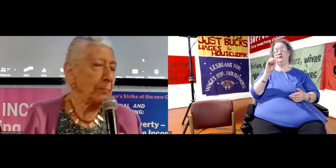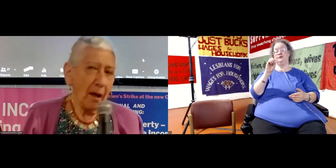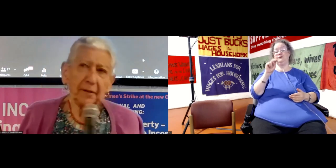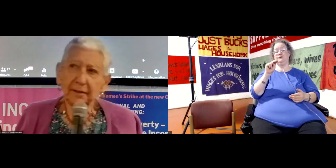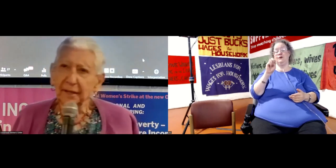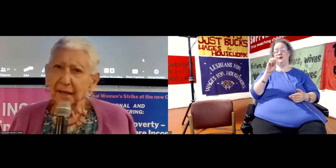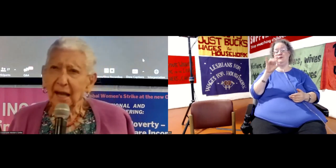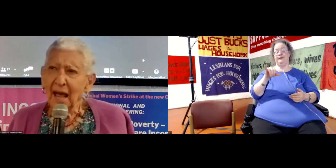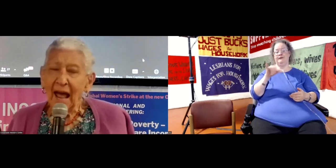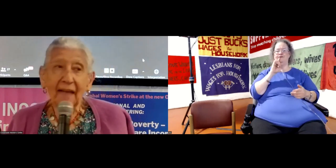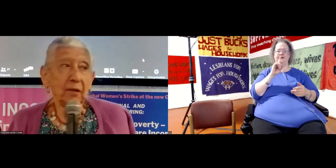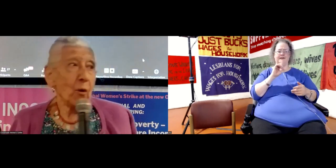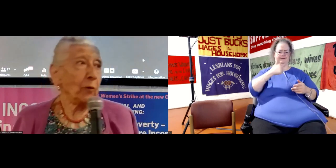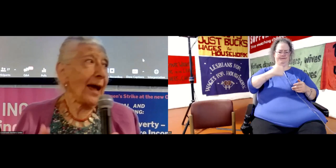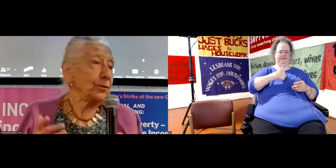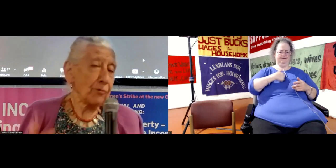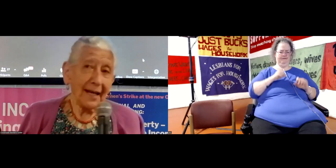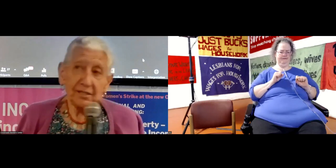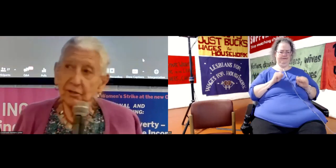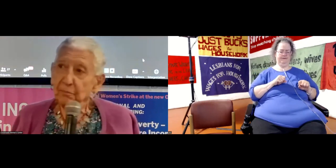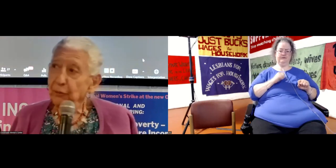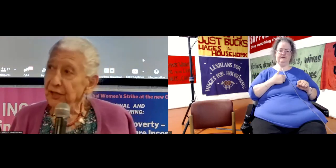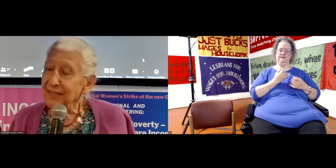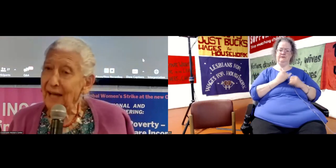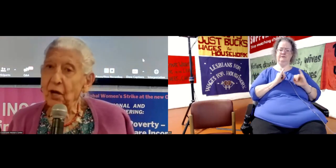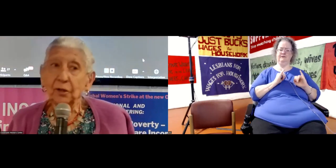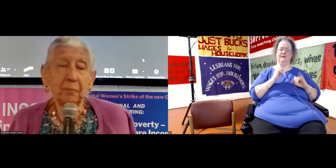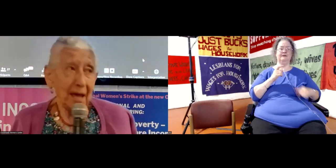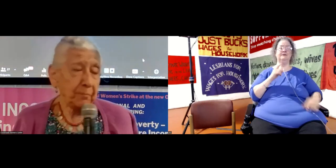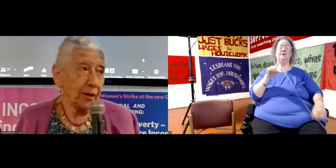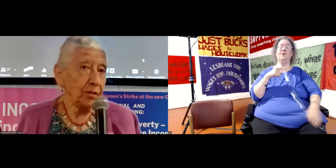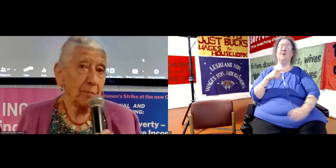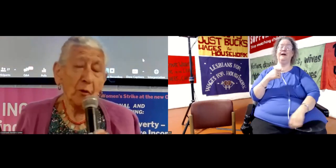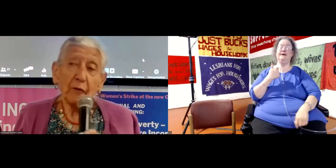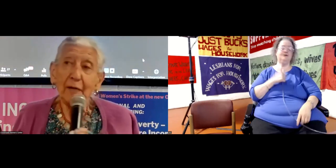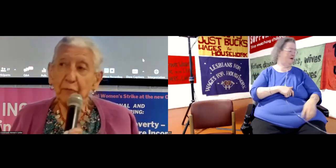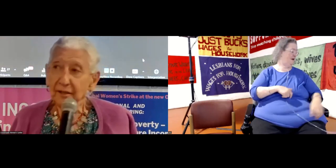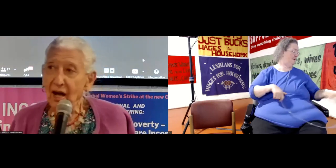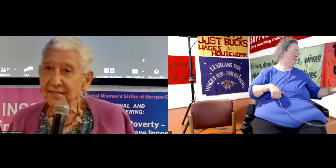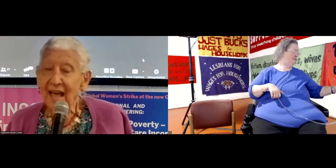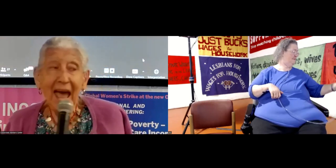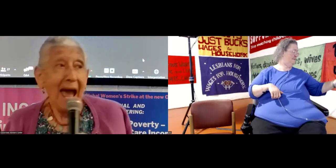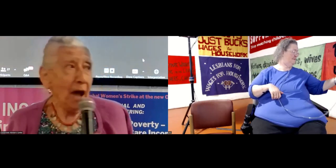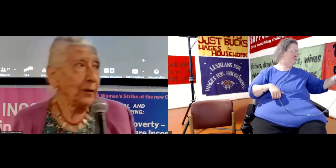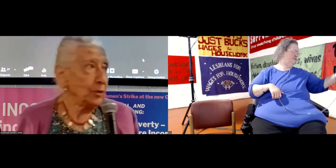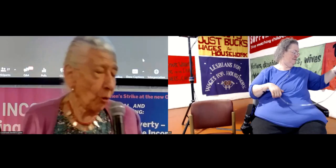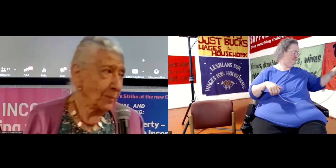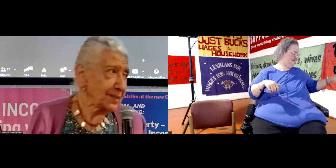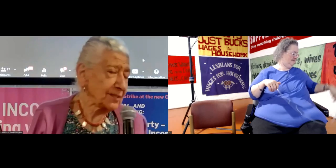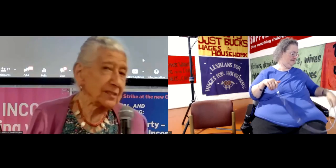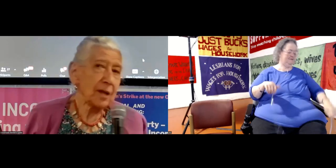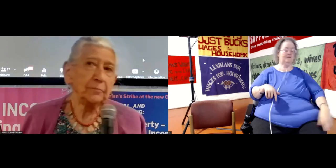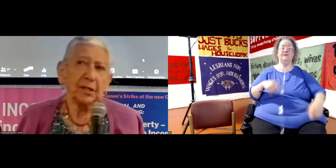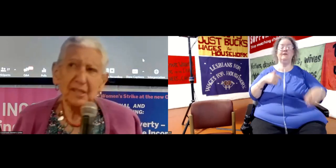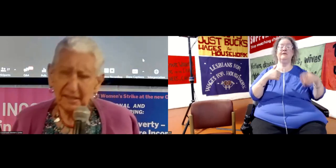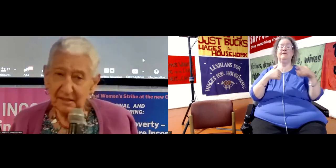autonomy publicly, and the more I try to put it down on paper, the more I realize how enormous